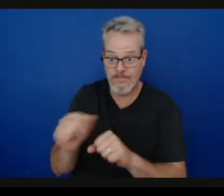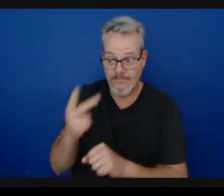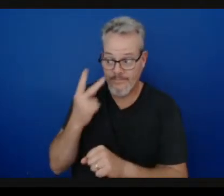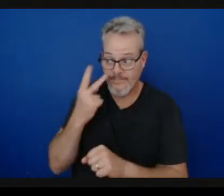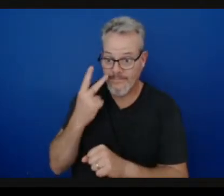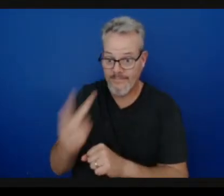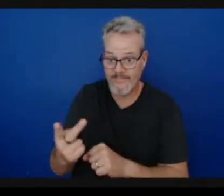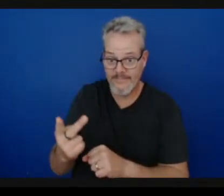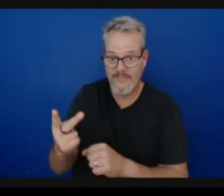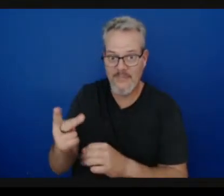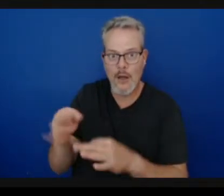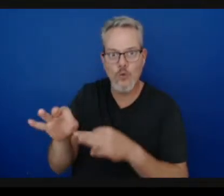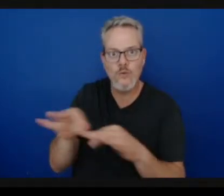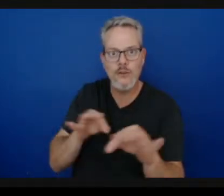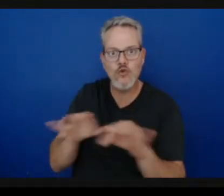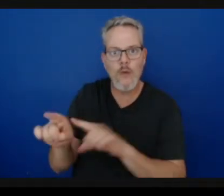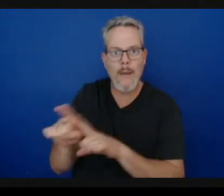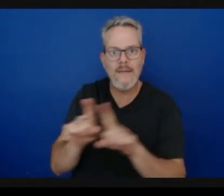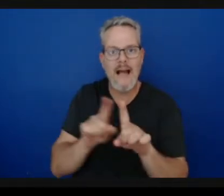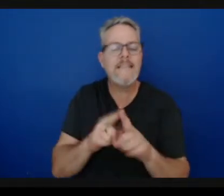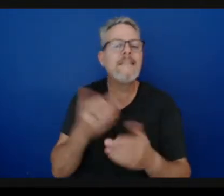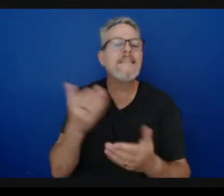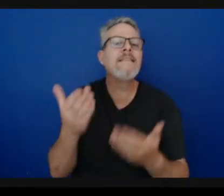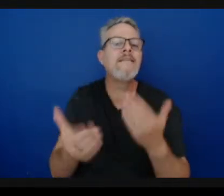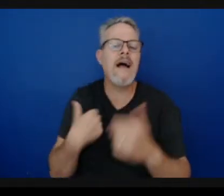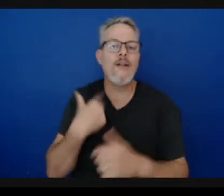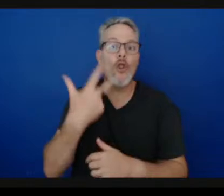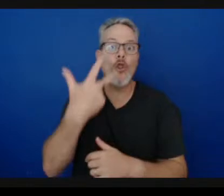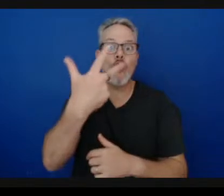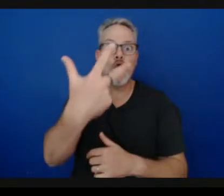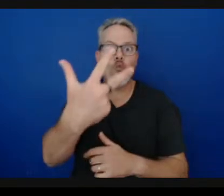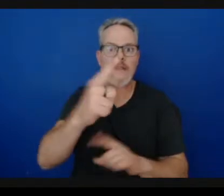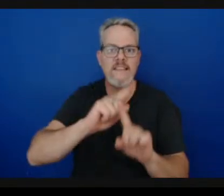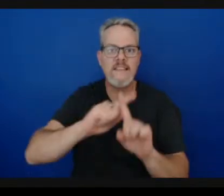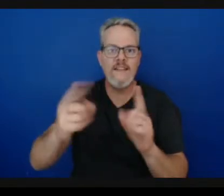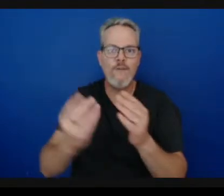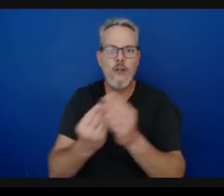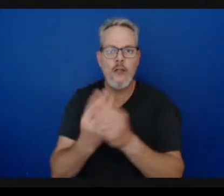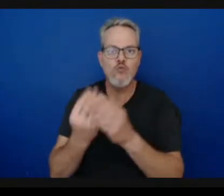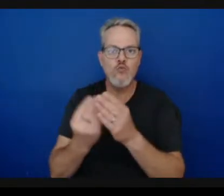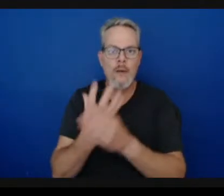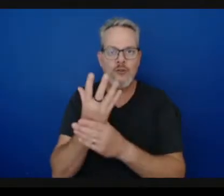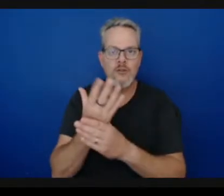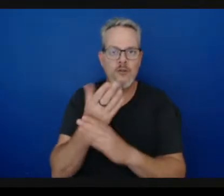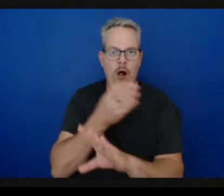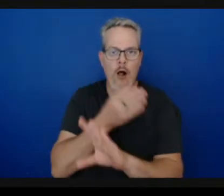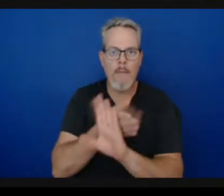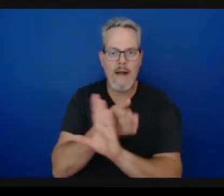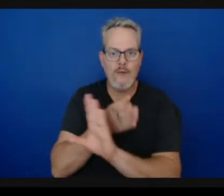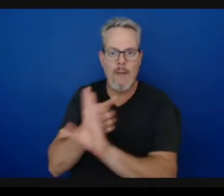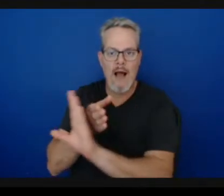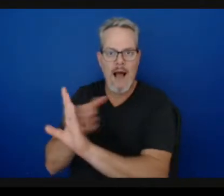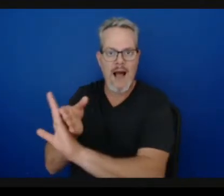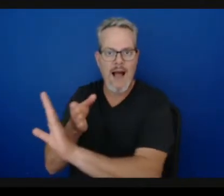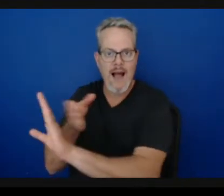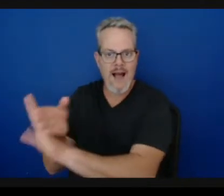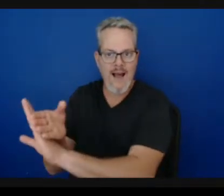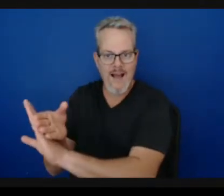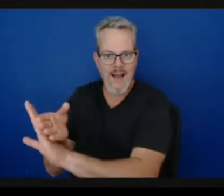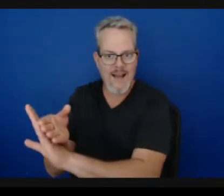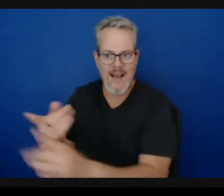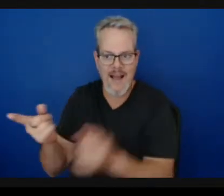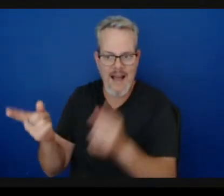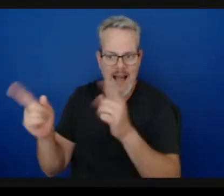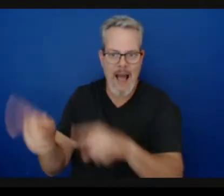it was 3 separate eruptions, all back to back, as far as 3 different sequences of events that occurred. Not in the order that you